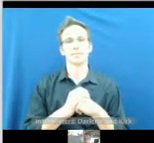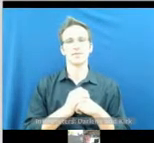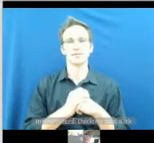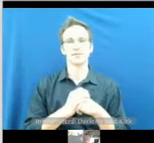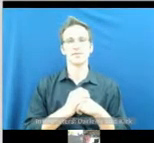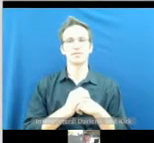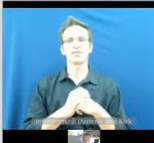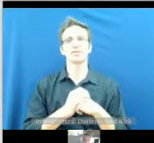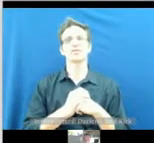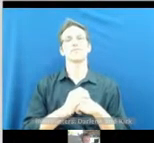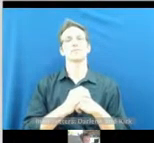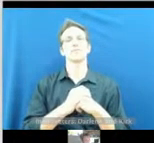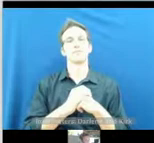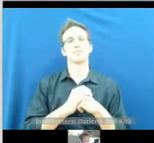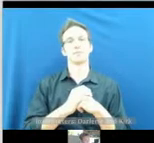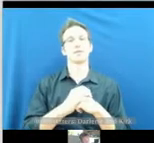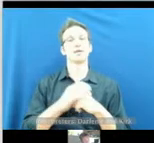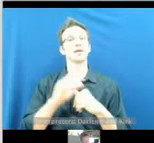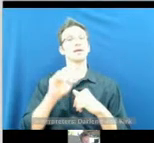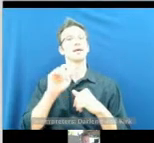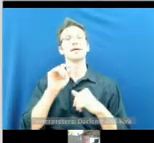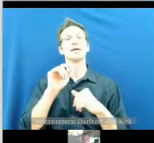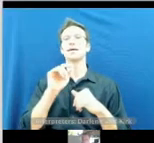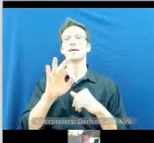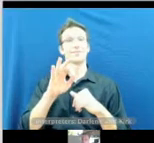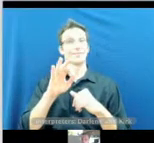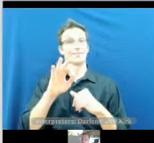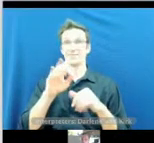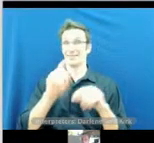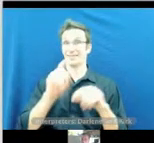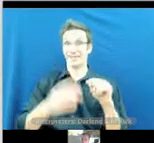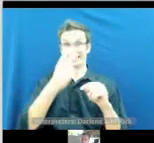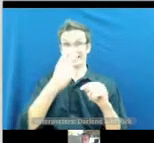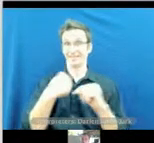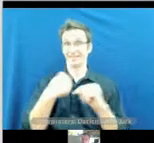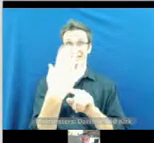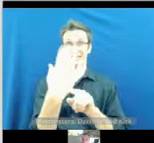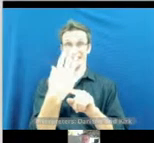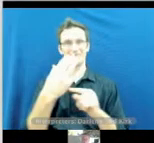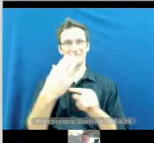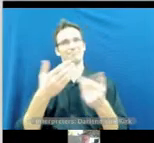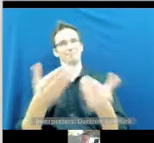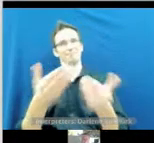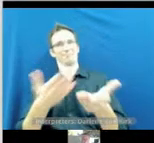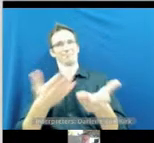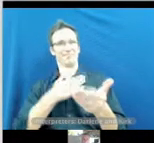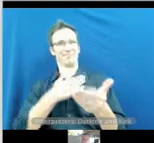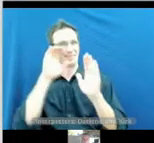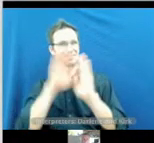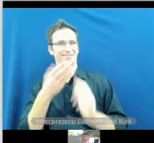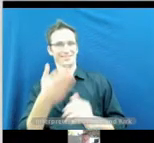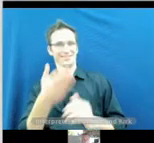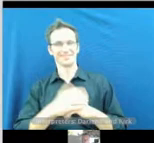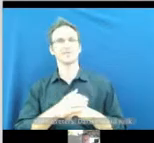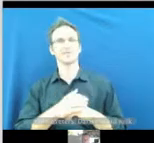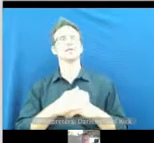So in case you didn't see me enough on the webcam, I guess, there's a picture for you. So give a little background about